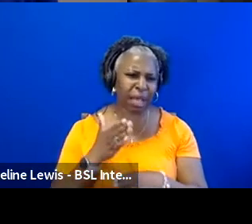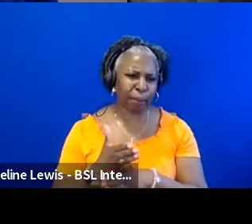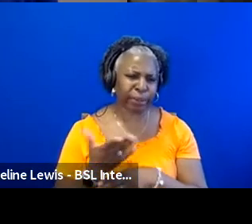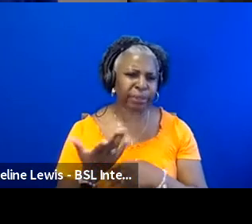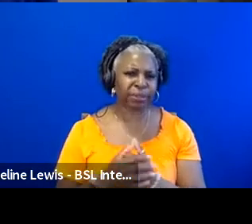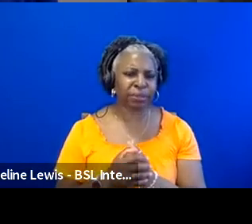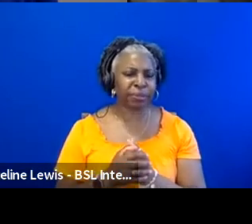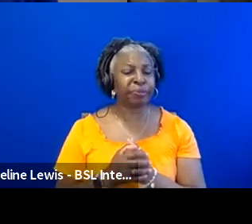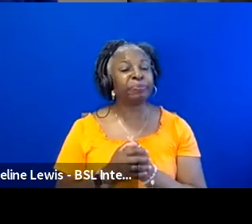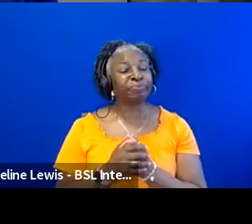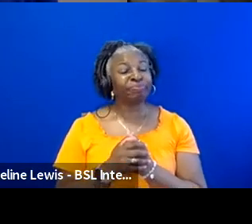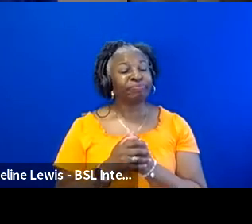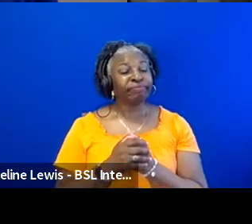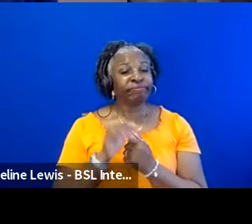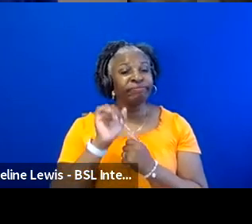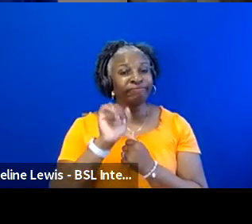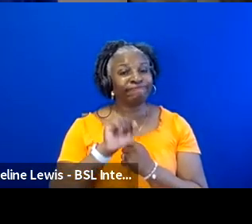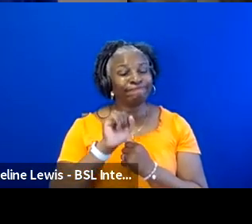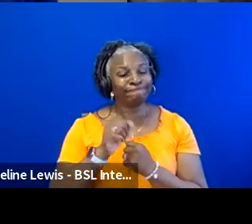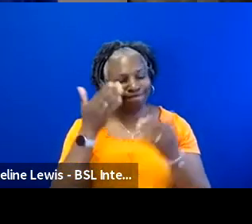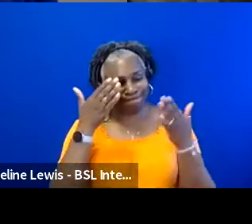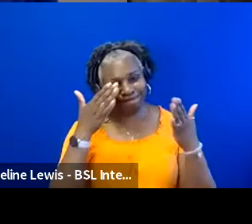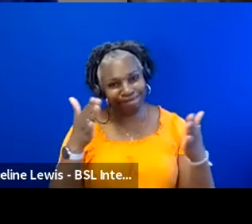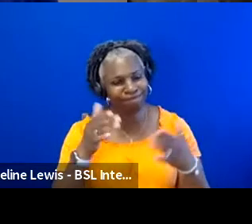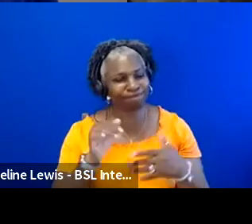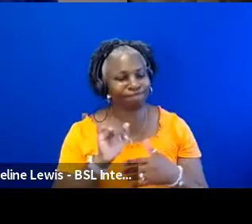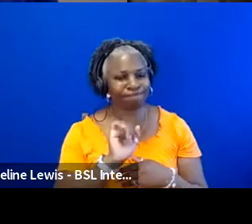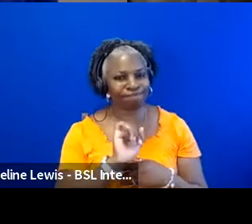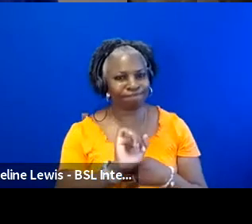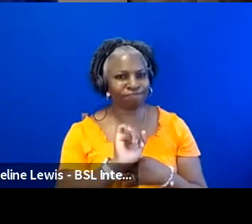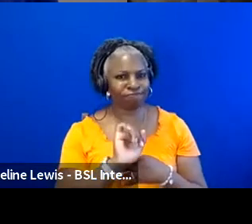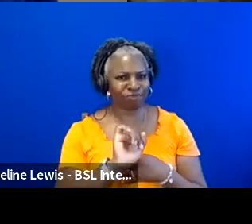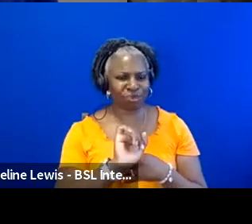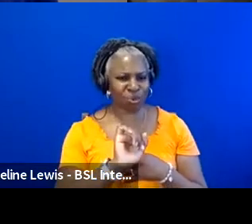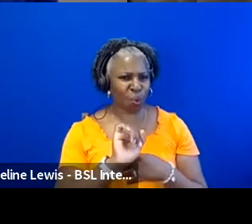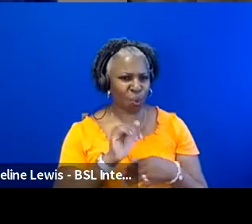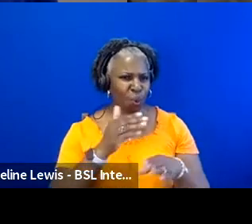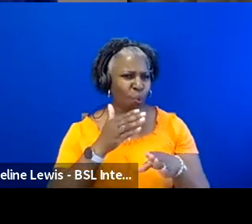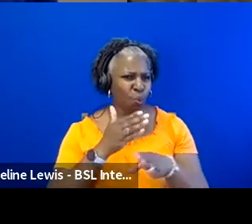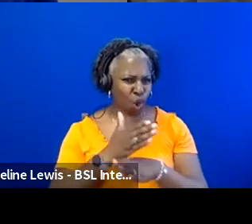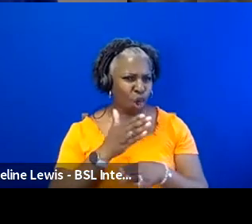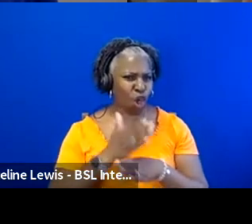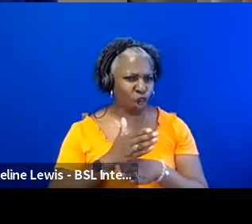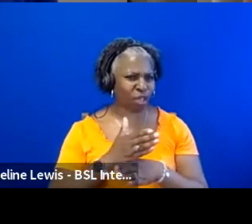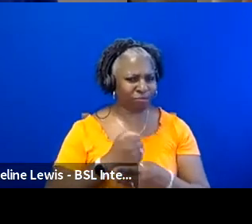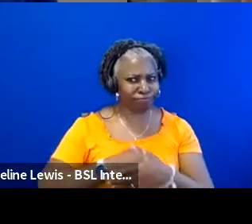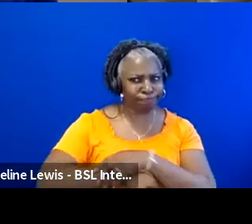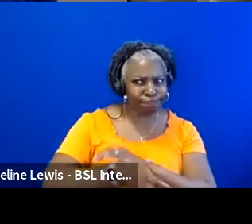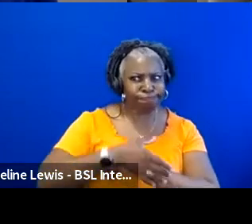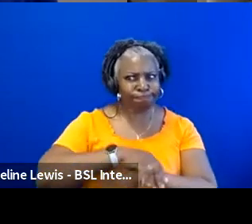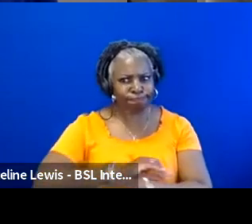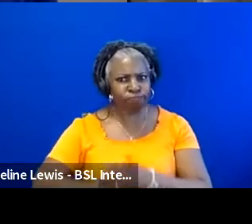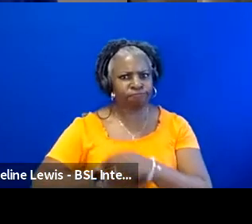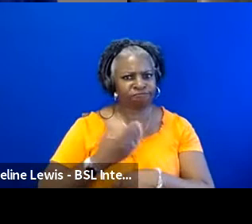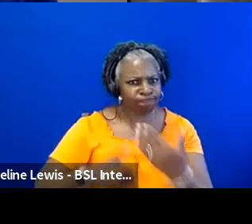yeah, I really respect you. You know, the amount of work and persistence that you have despite